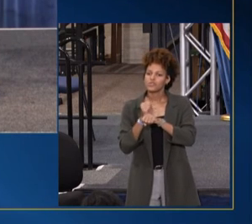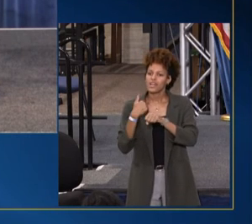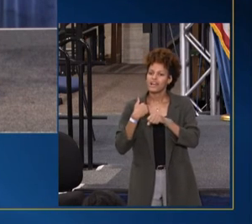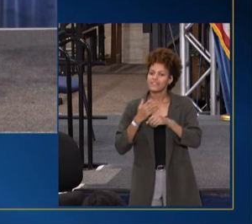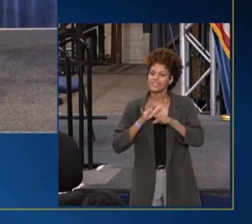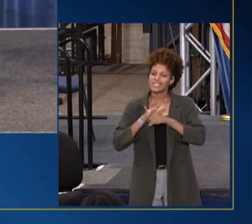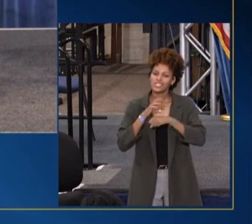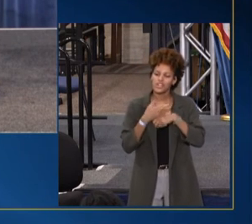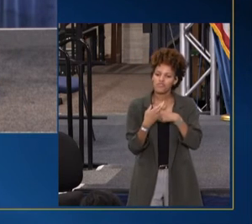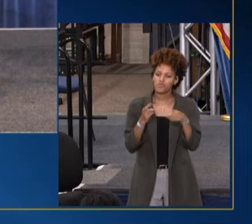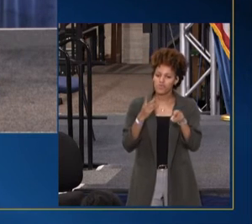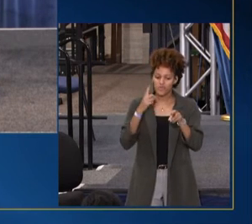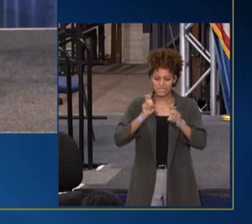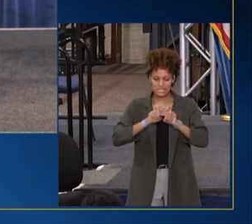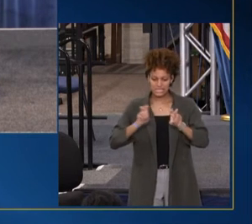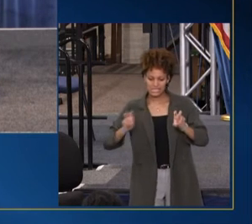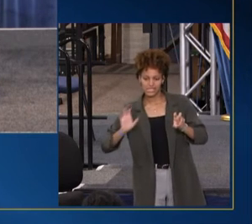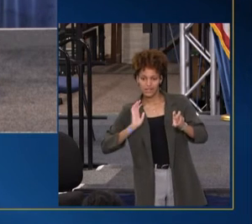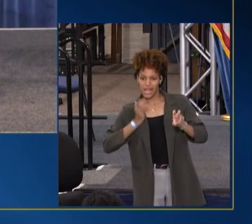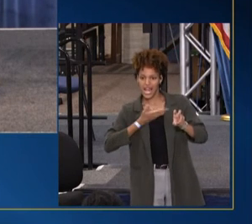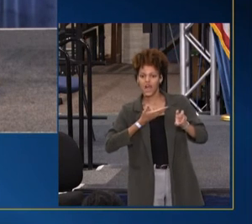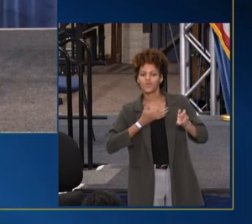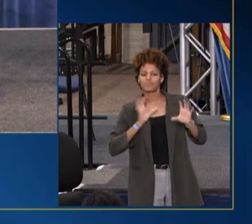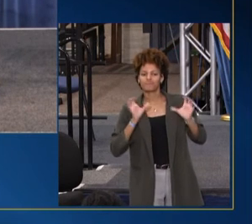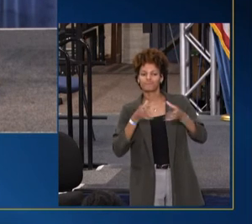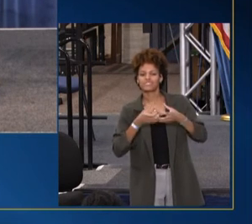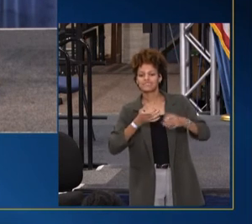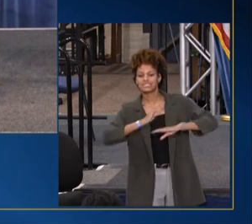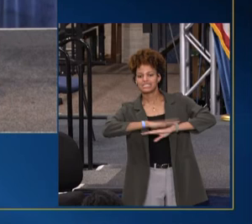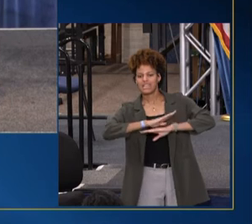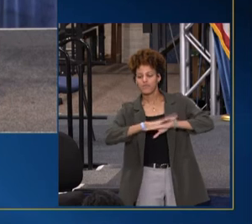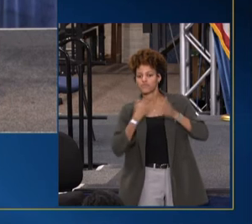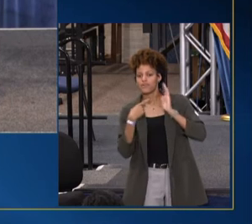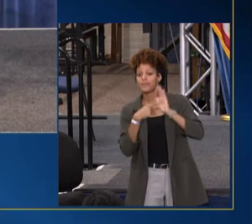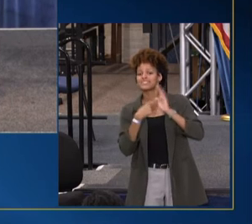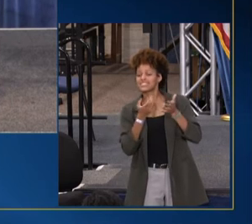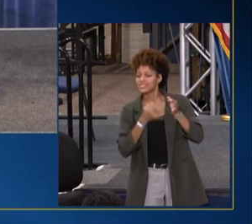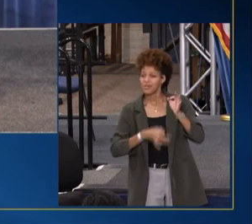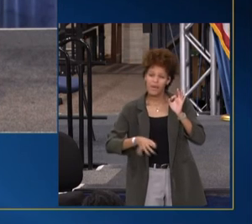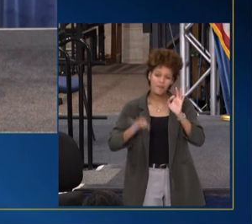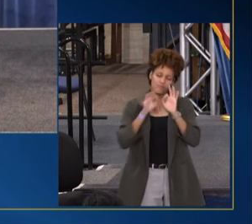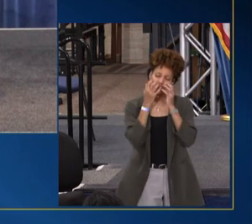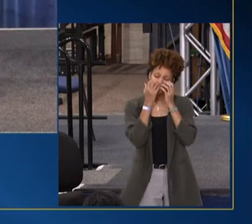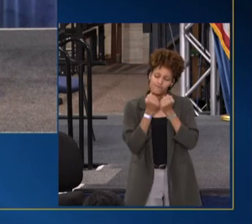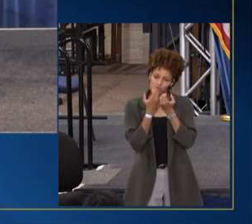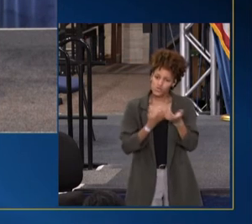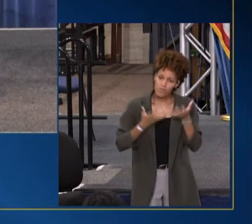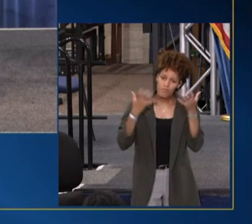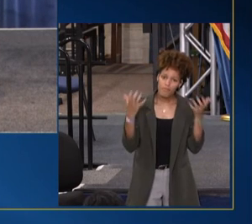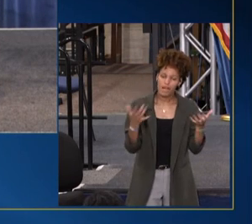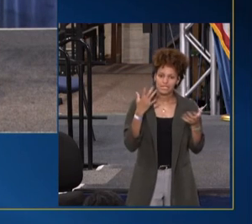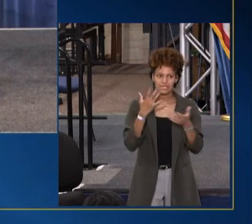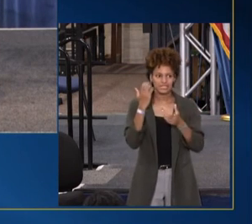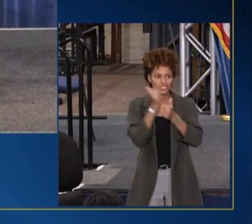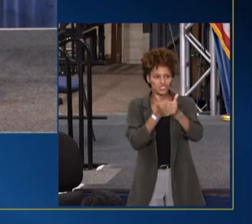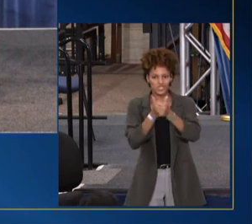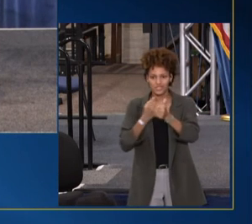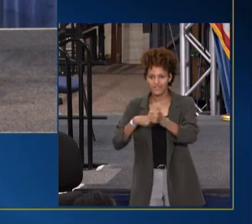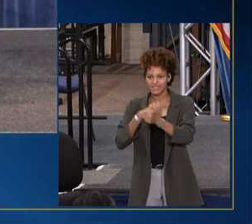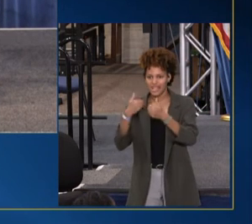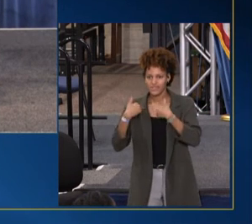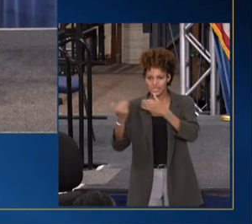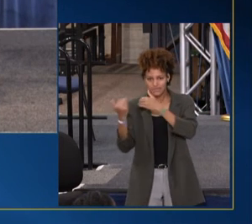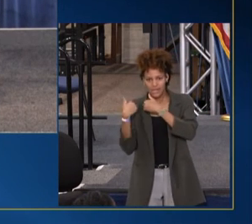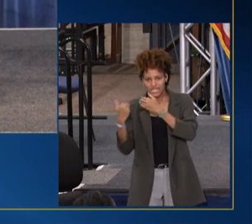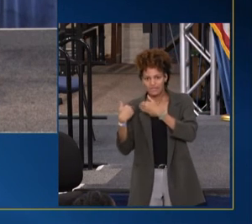even more seats at our collective table. So representation matters so much, and I also think that each of us has a responsibility